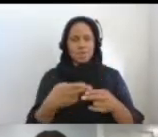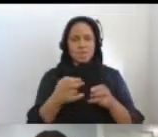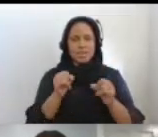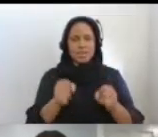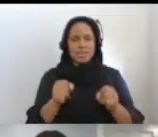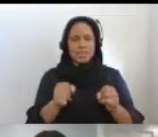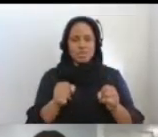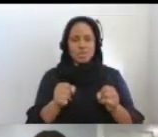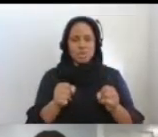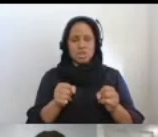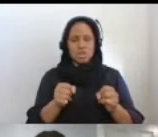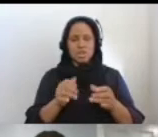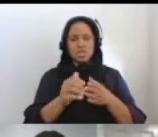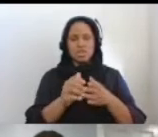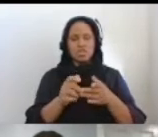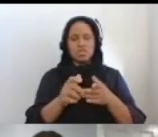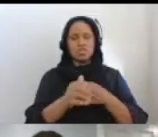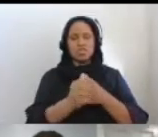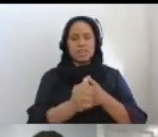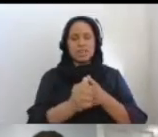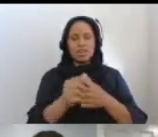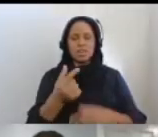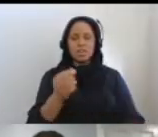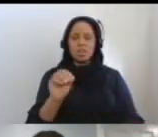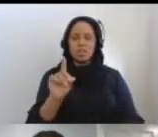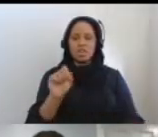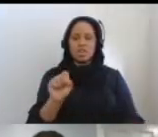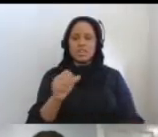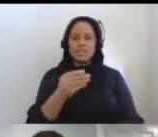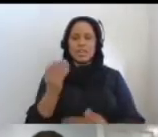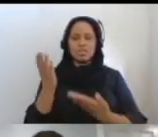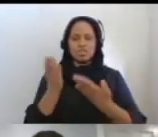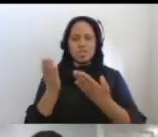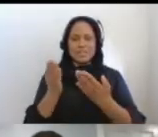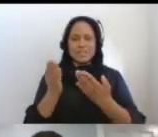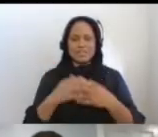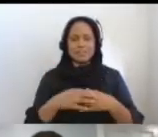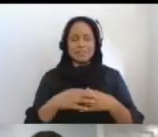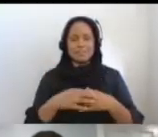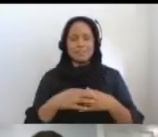directed goods and services. In this category, um,